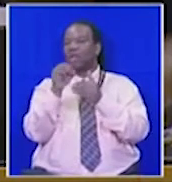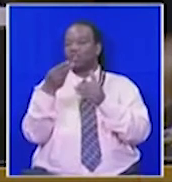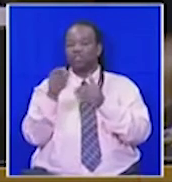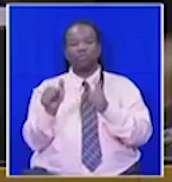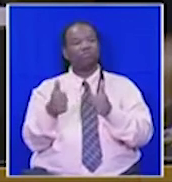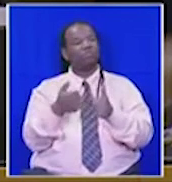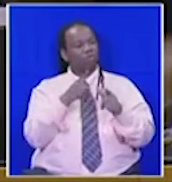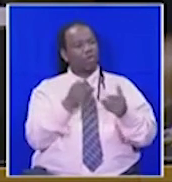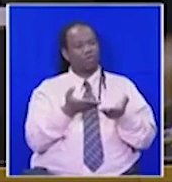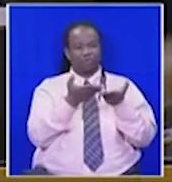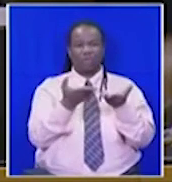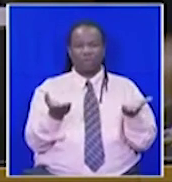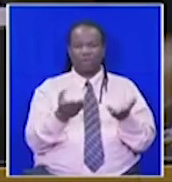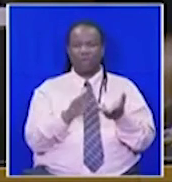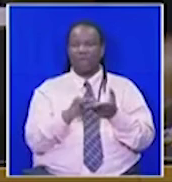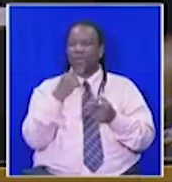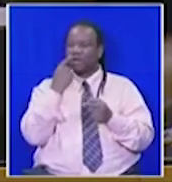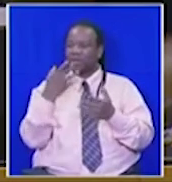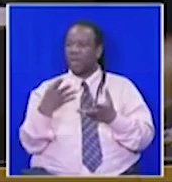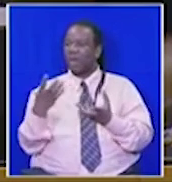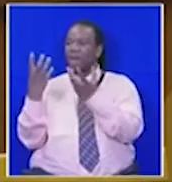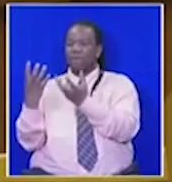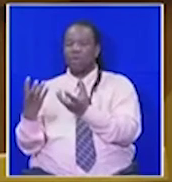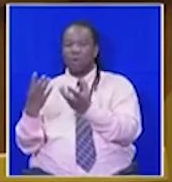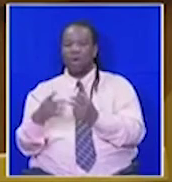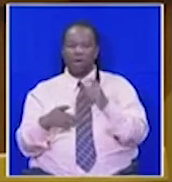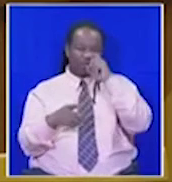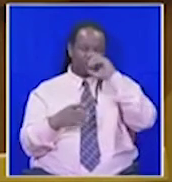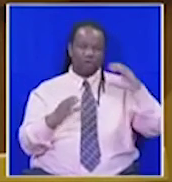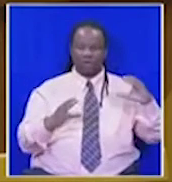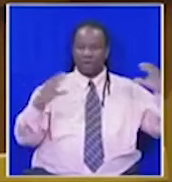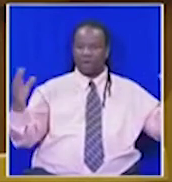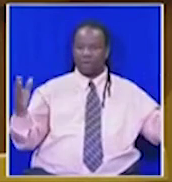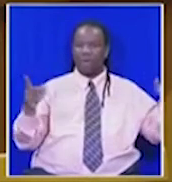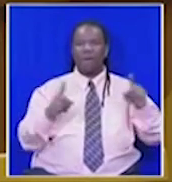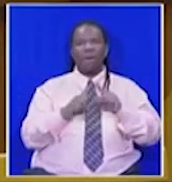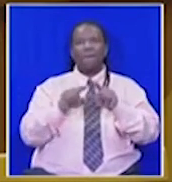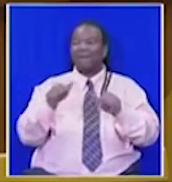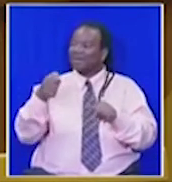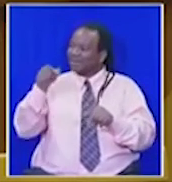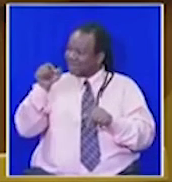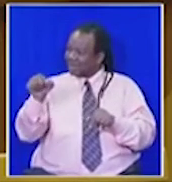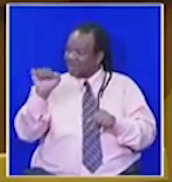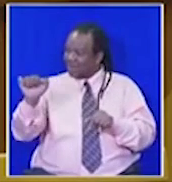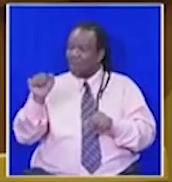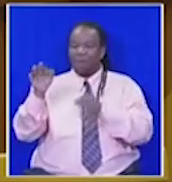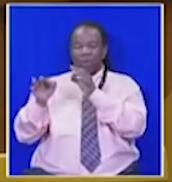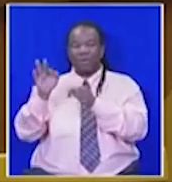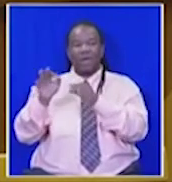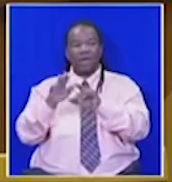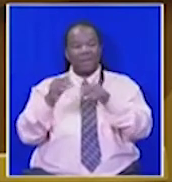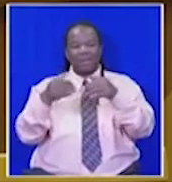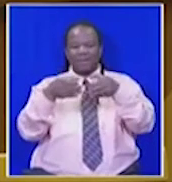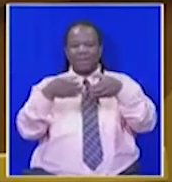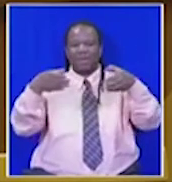that. He's talking about the gap between rich and poor, but his party's policies actually sponsor that gap being increased all the time. We